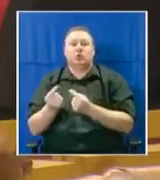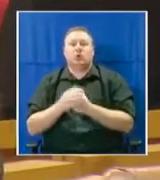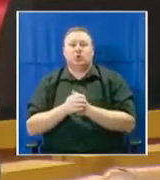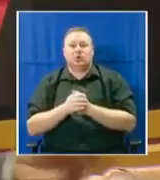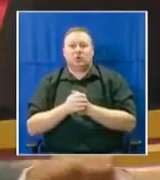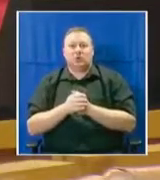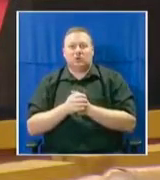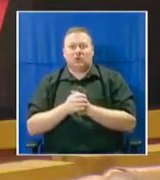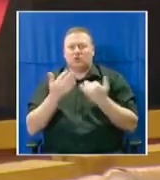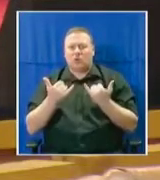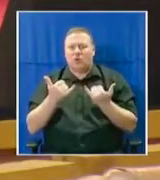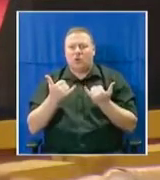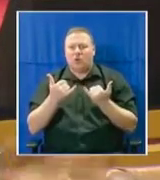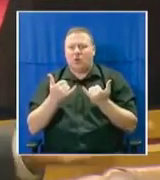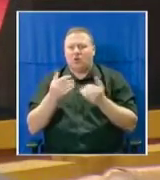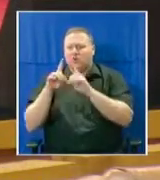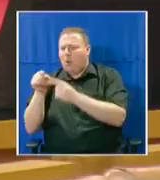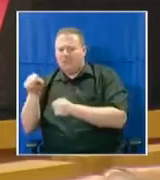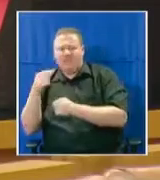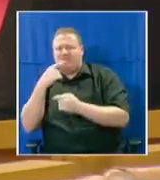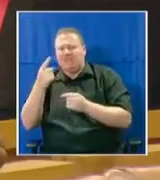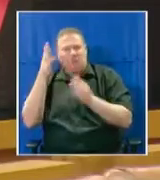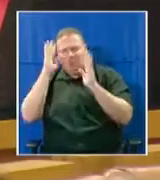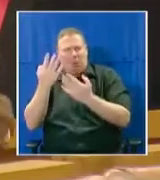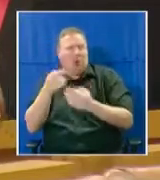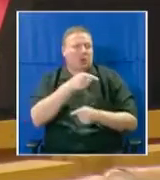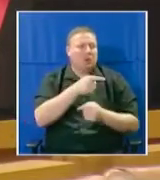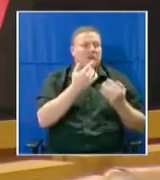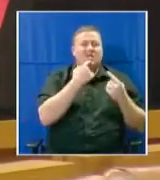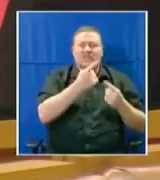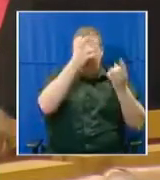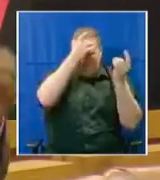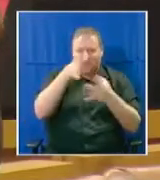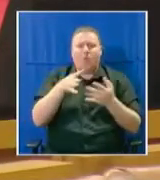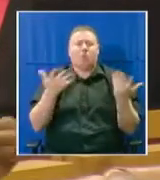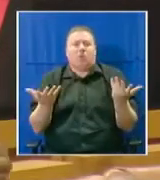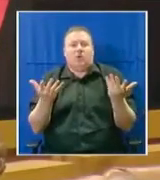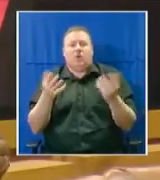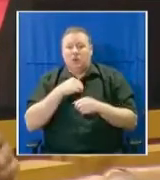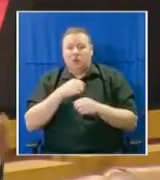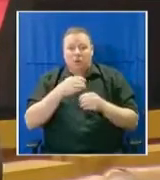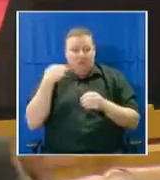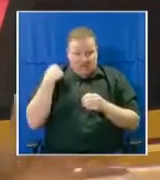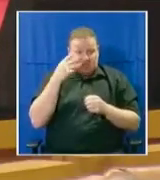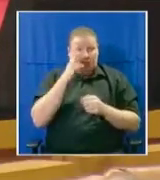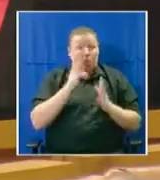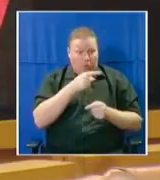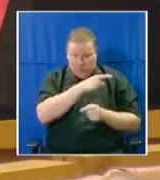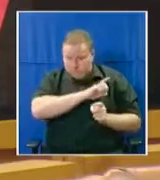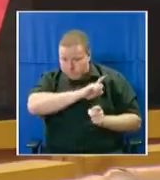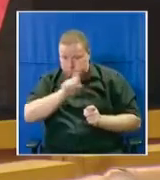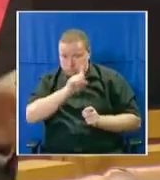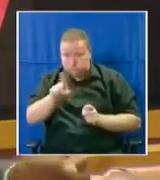says they don't know anything about. And I also want to know whether the minister is willing to go to areas where they said they have never heard about